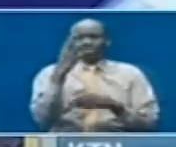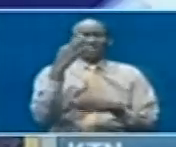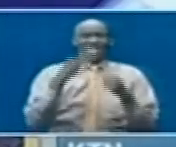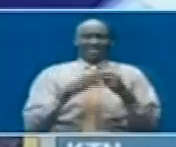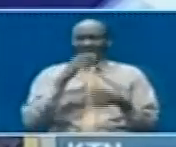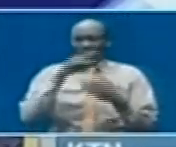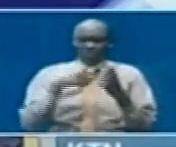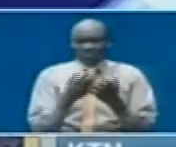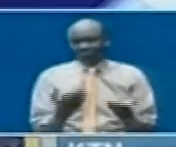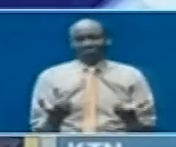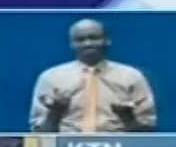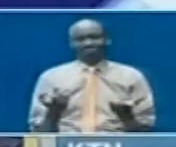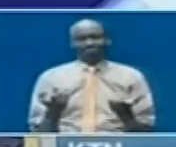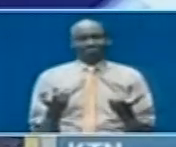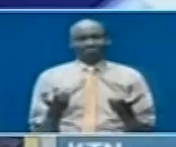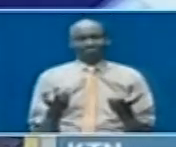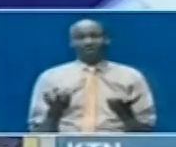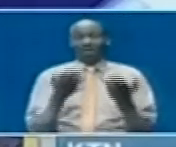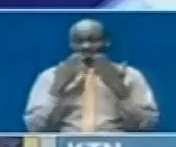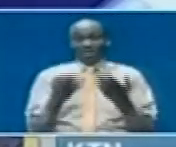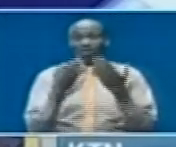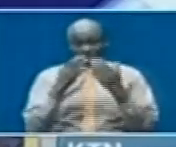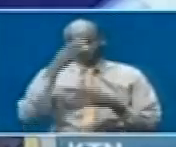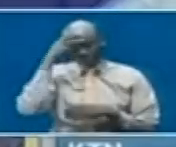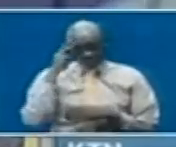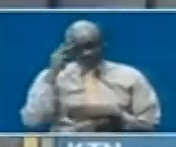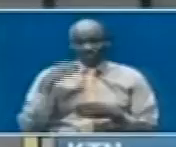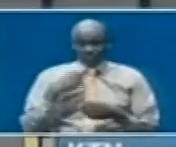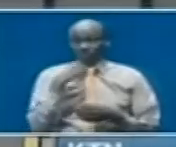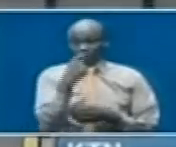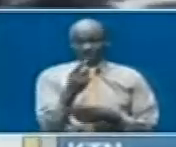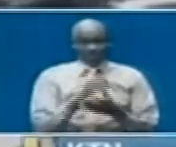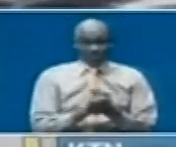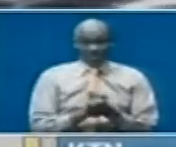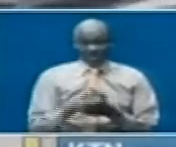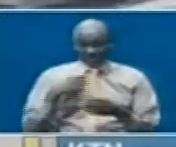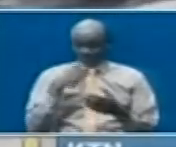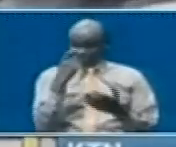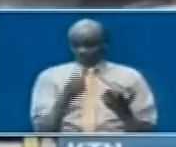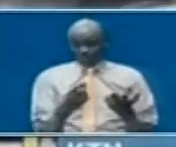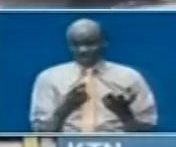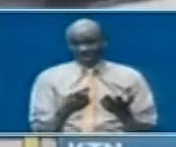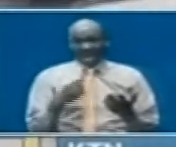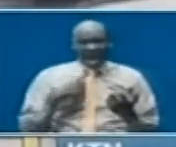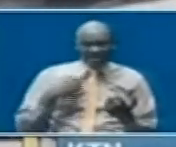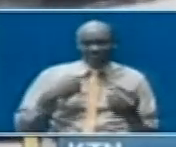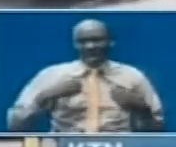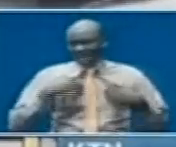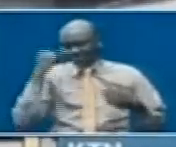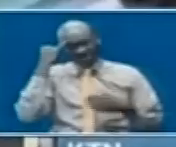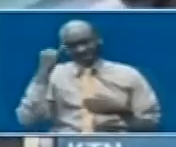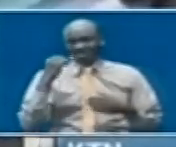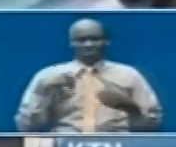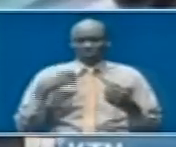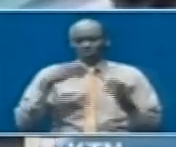hours? Well, thank you, Wilson. I wish I could give you that answer with clarity. Unfortunately, we don't have an